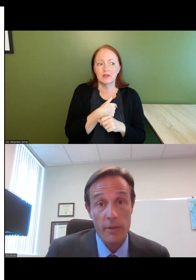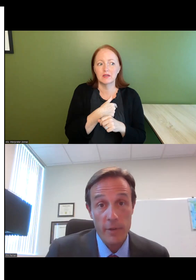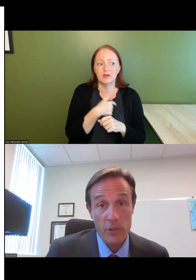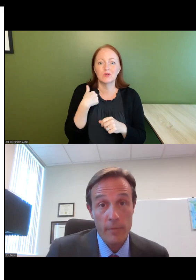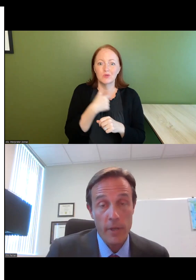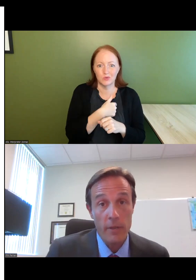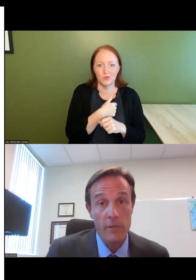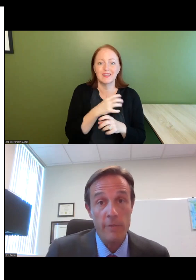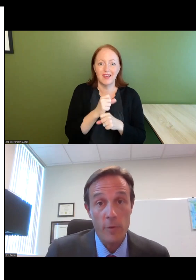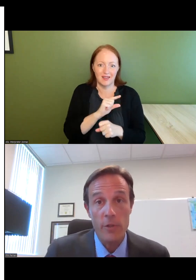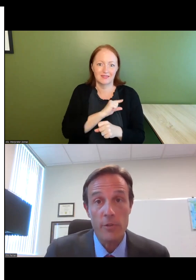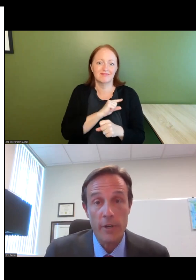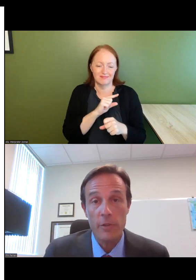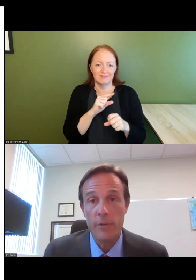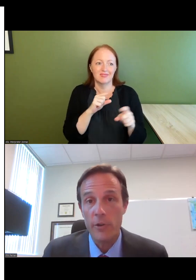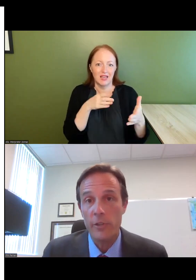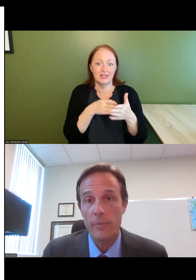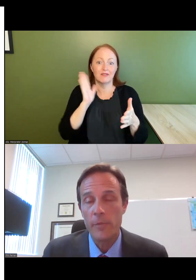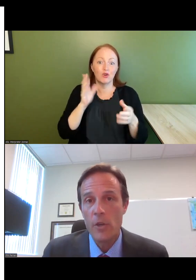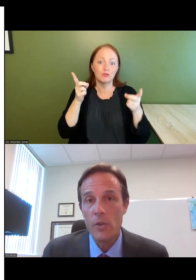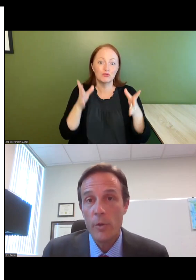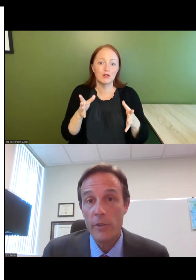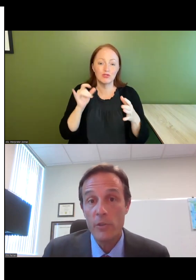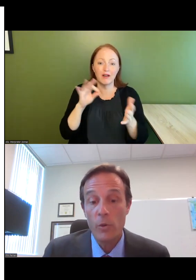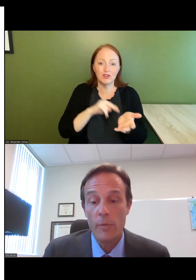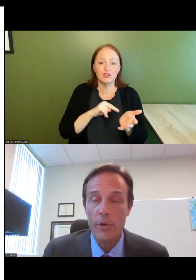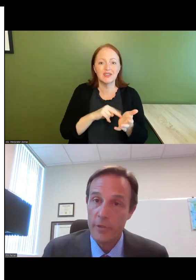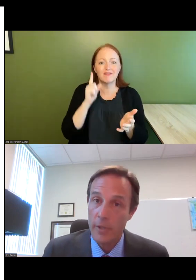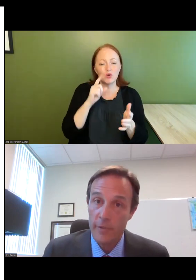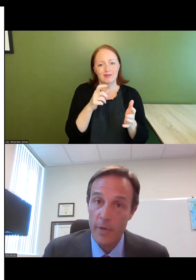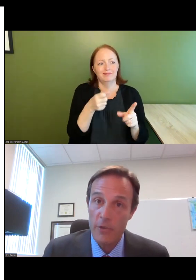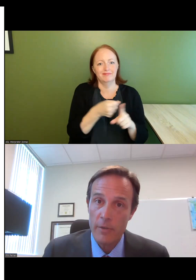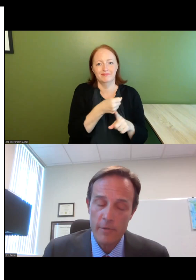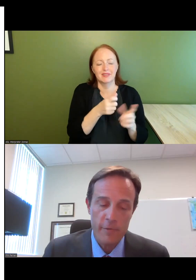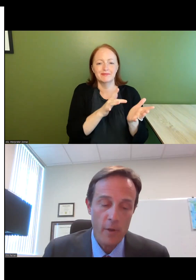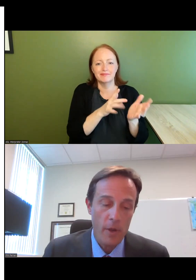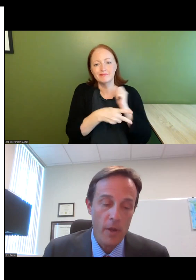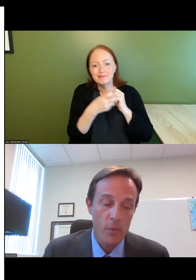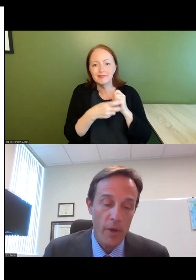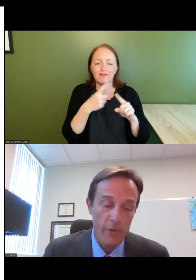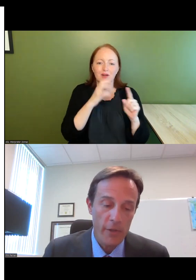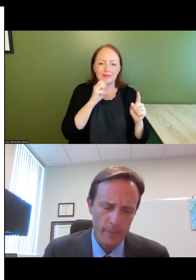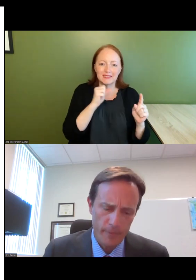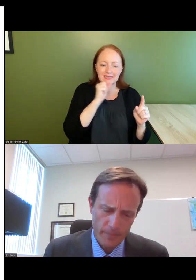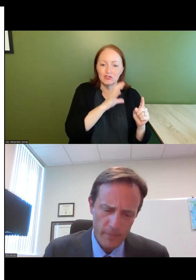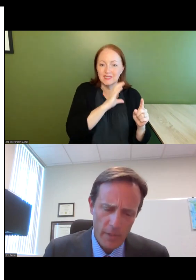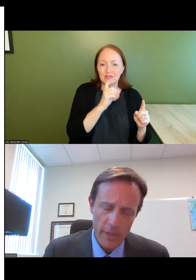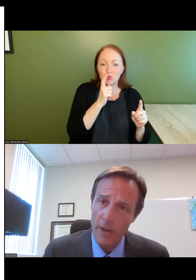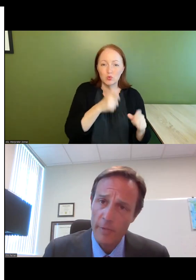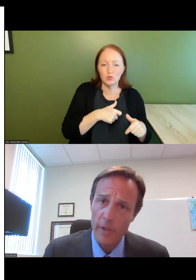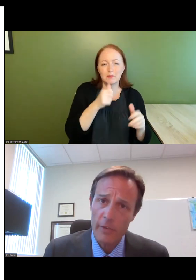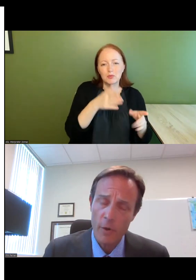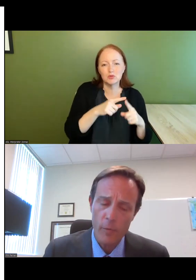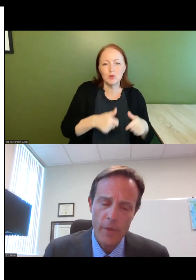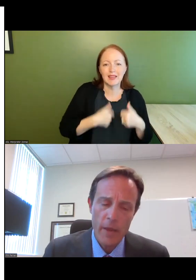abuse conviction against a former director of nursing who had stolen personal information from a resident